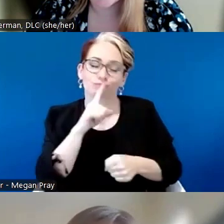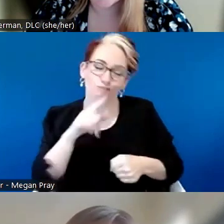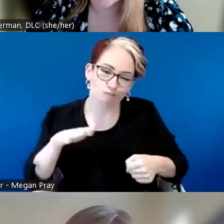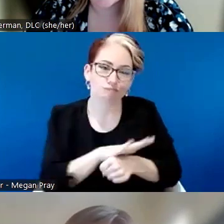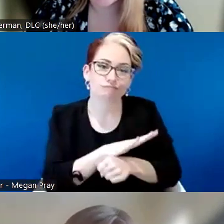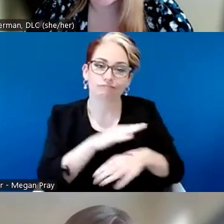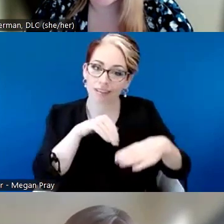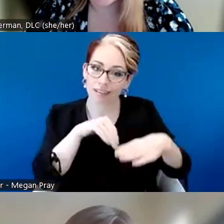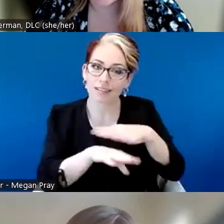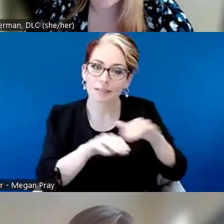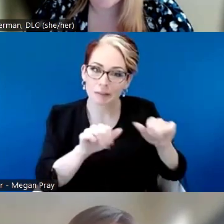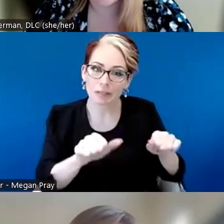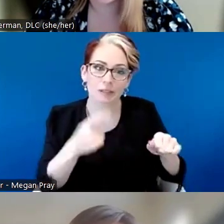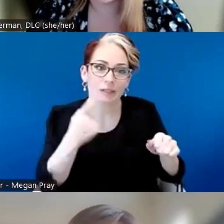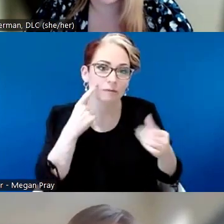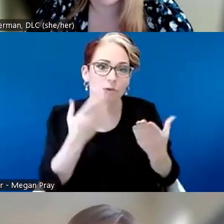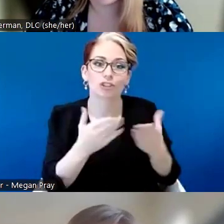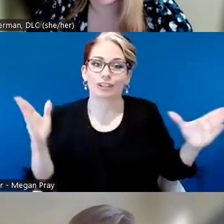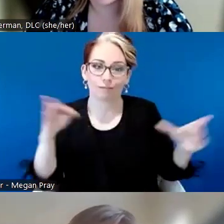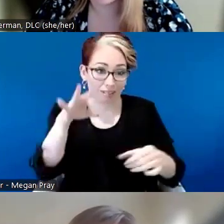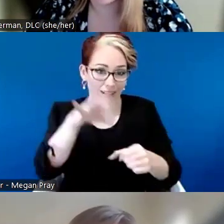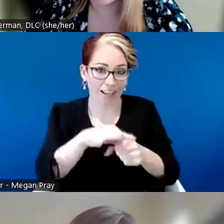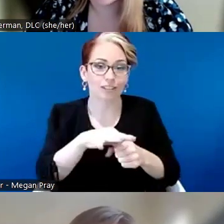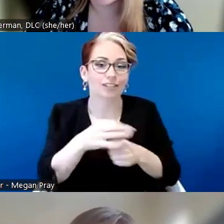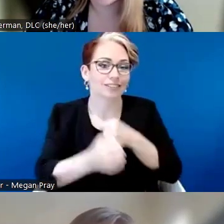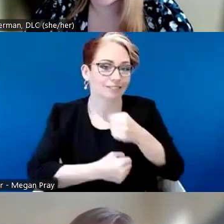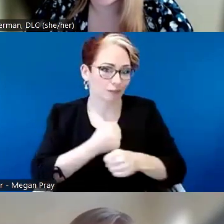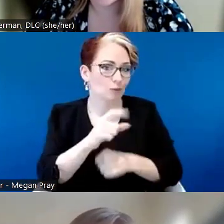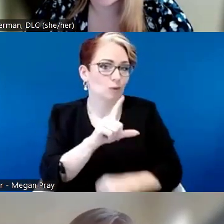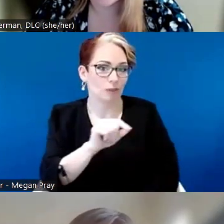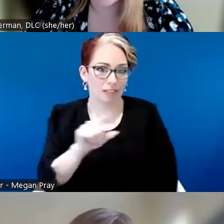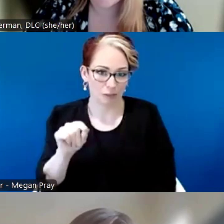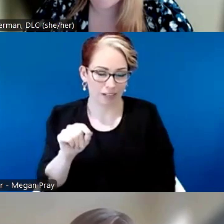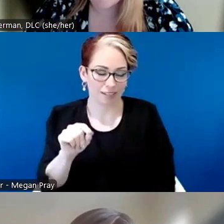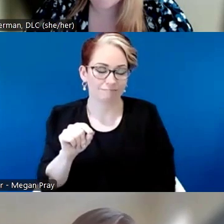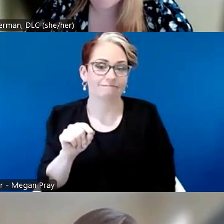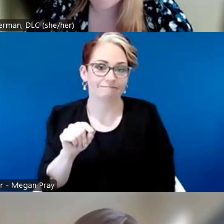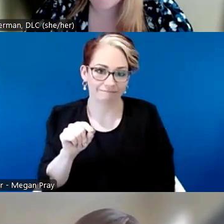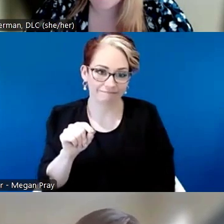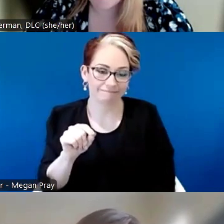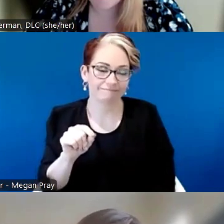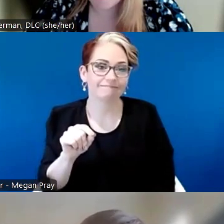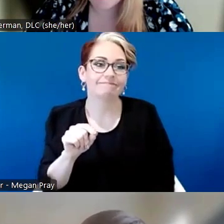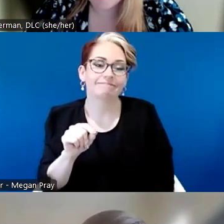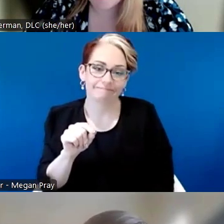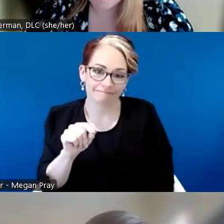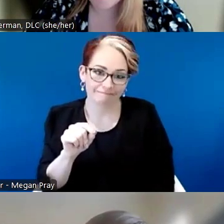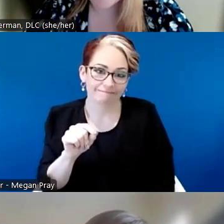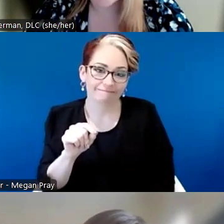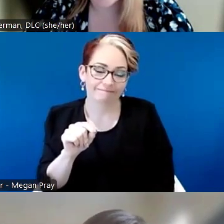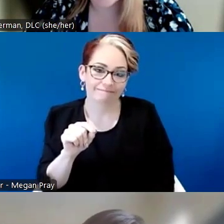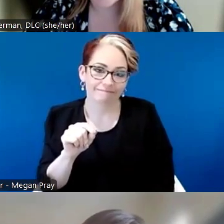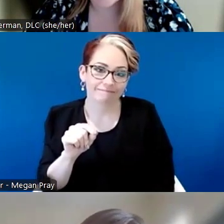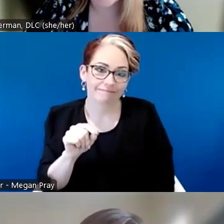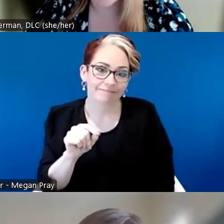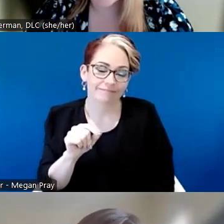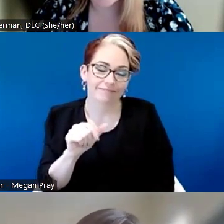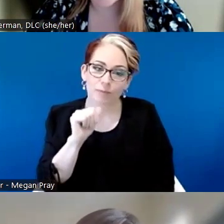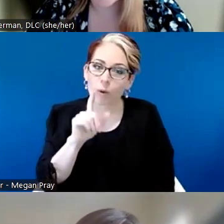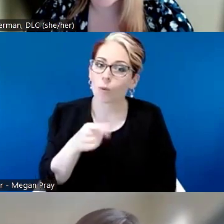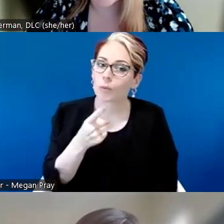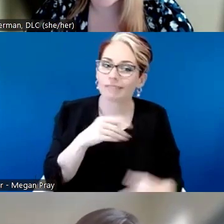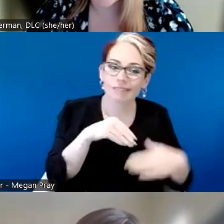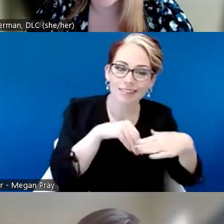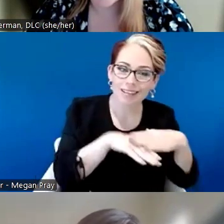the general election in 2020. So we were seeking not only an accessible way of marking